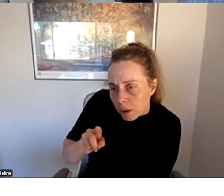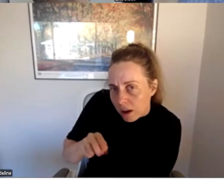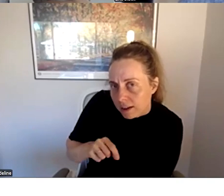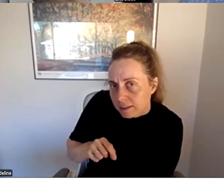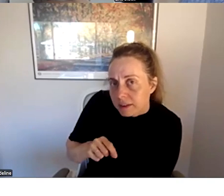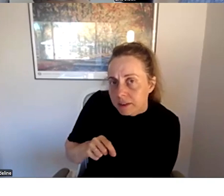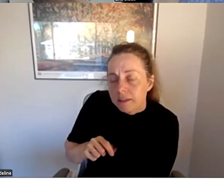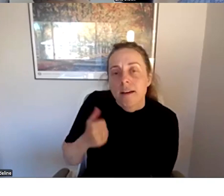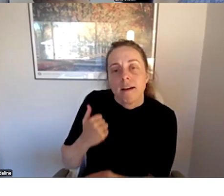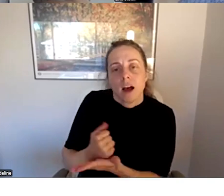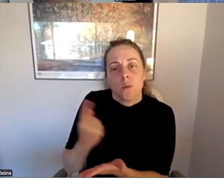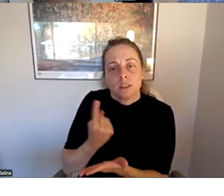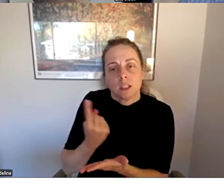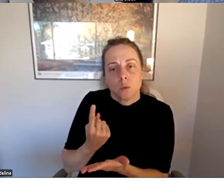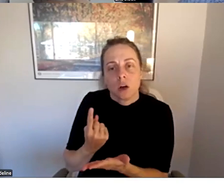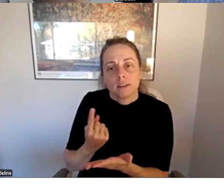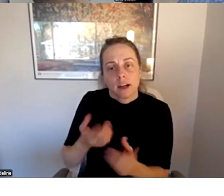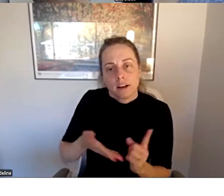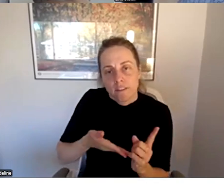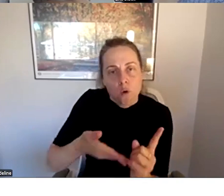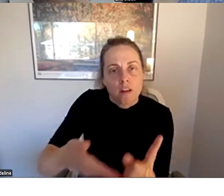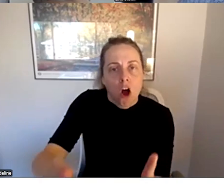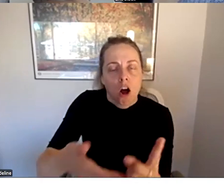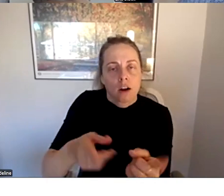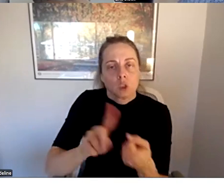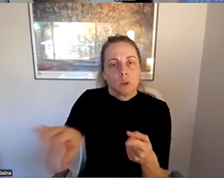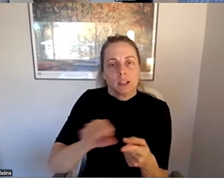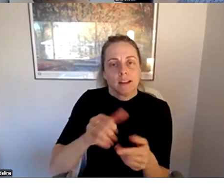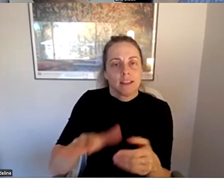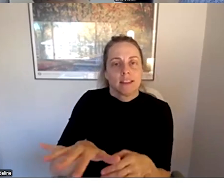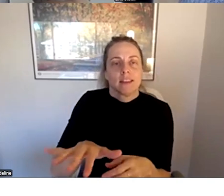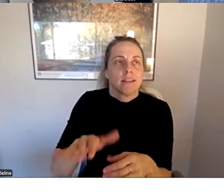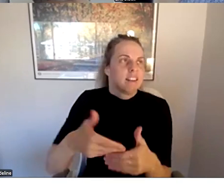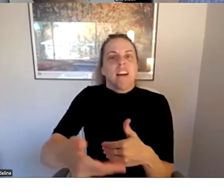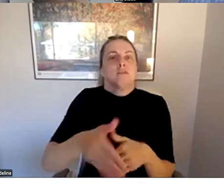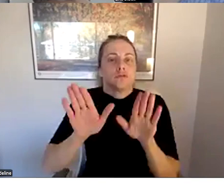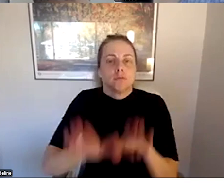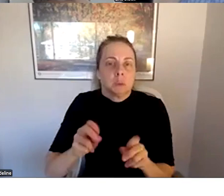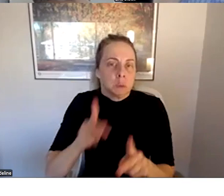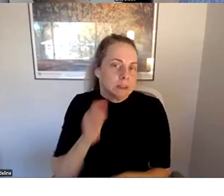and help someone move along the path to securing that next great opportunity for themselves.